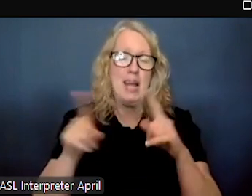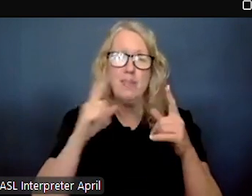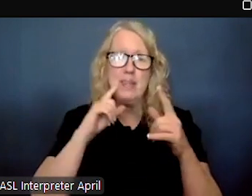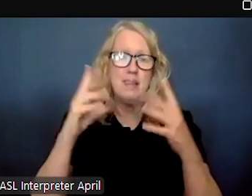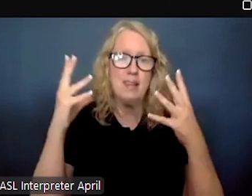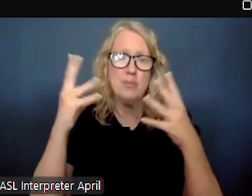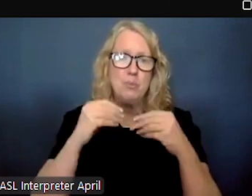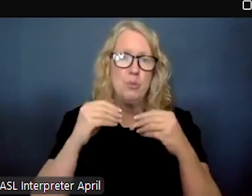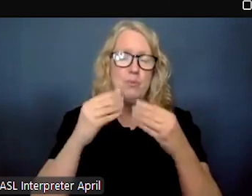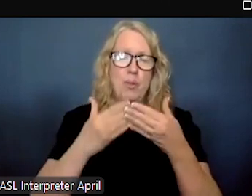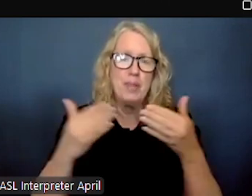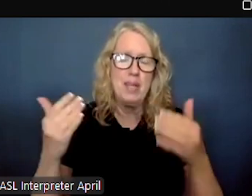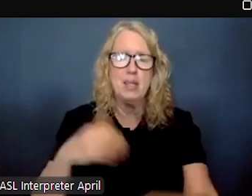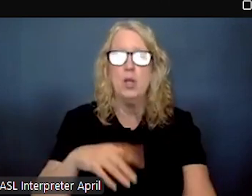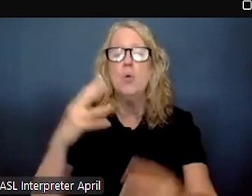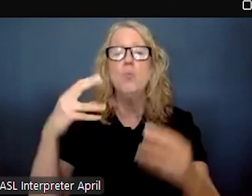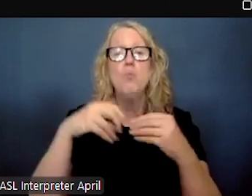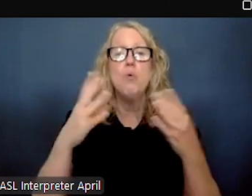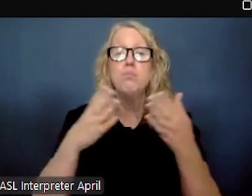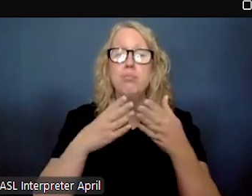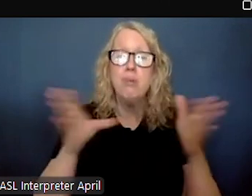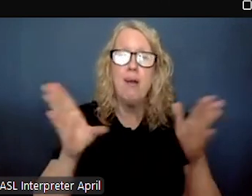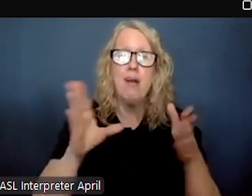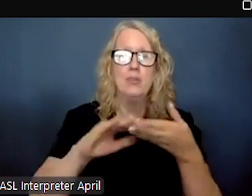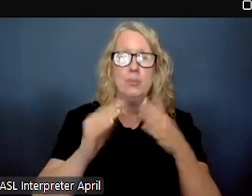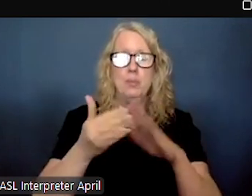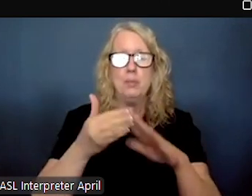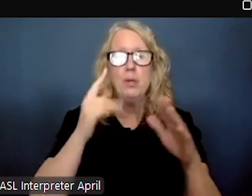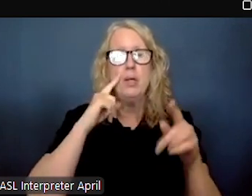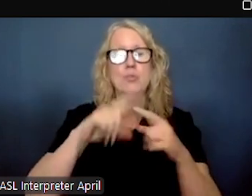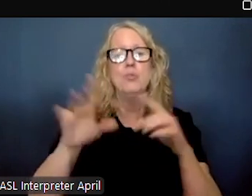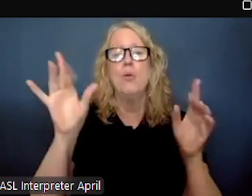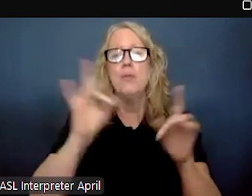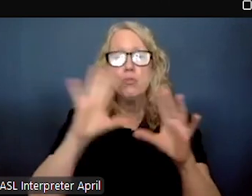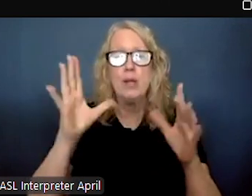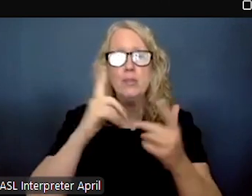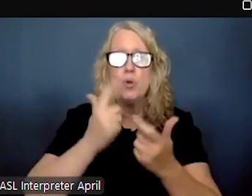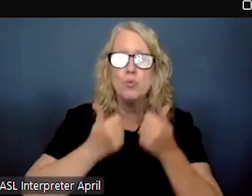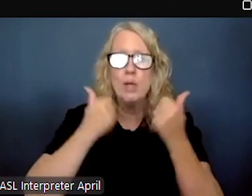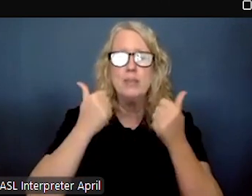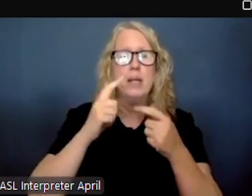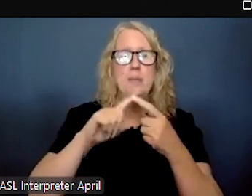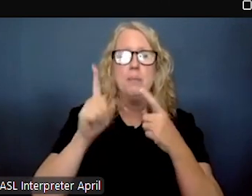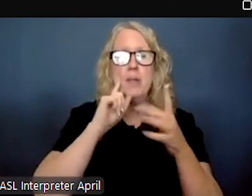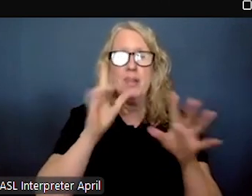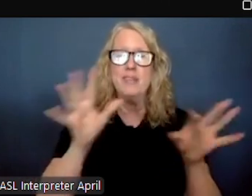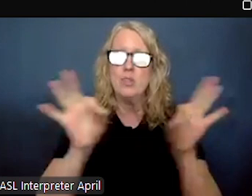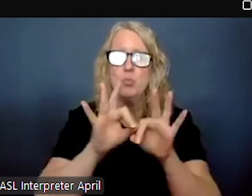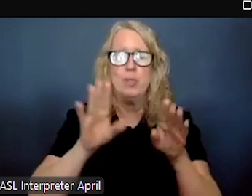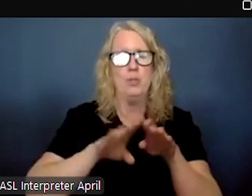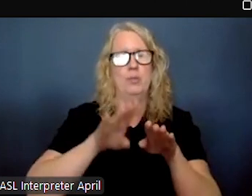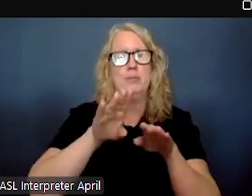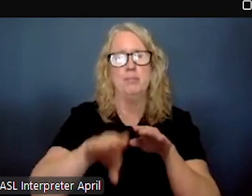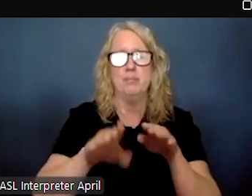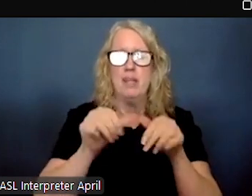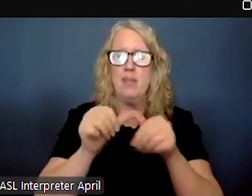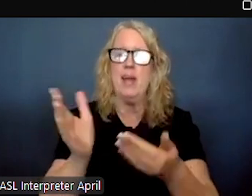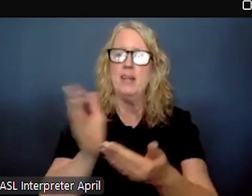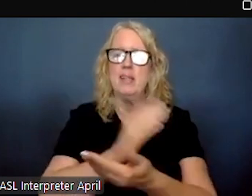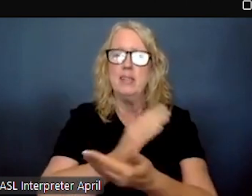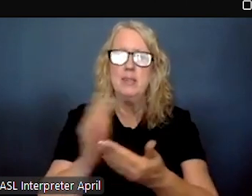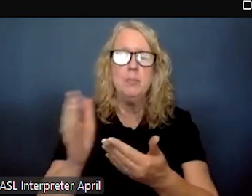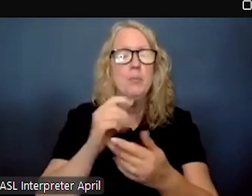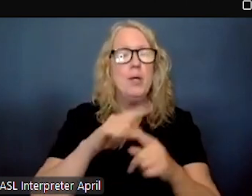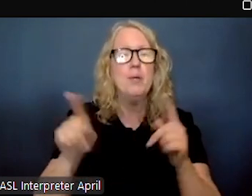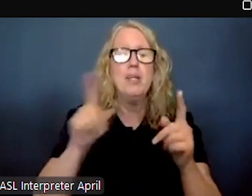thing. For the broader community, crisis residential programs really serve as a critical step in the crisis continuum, and we don't